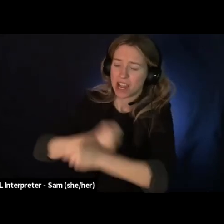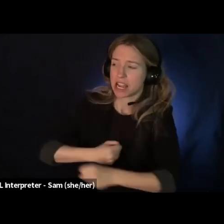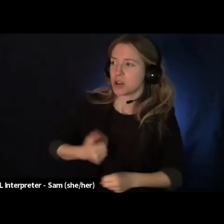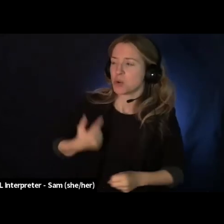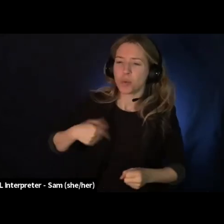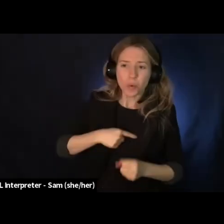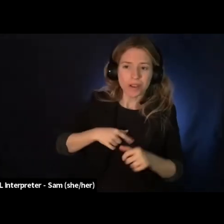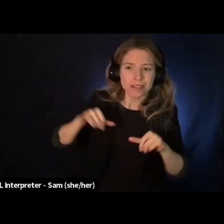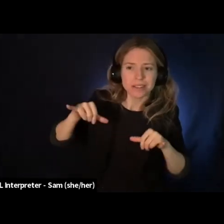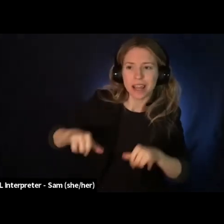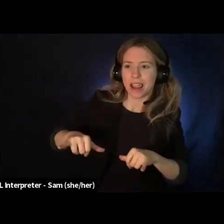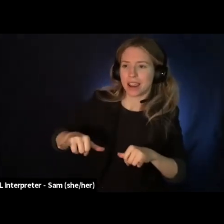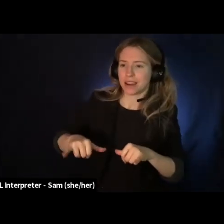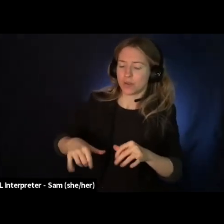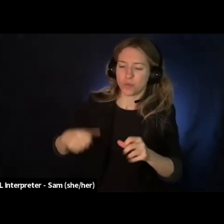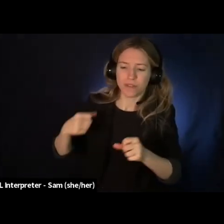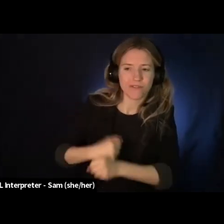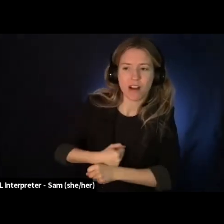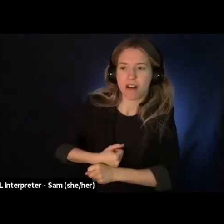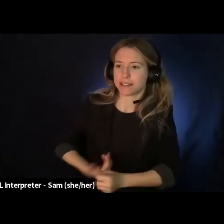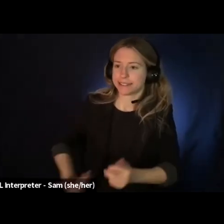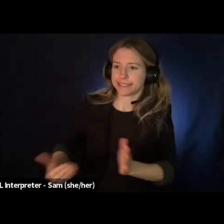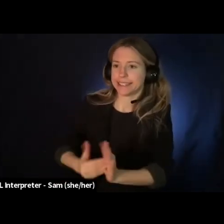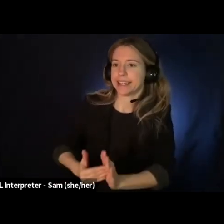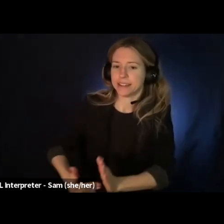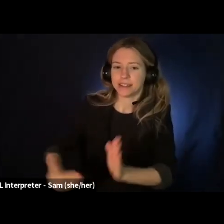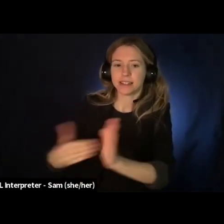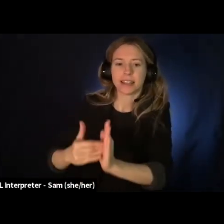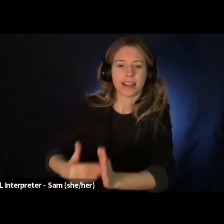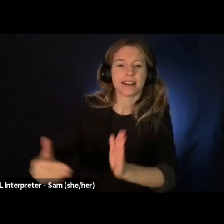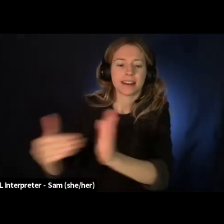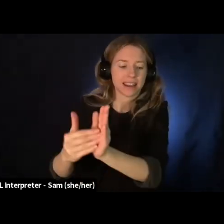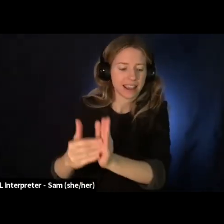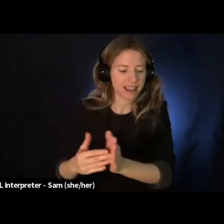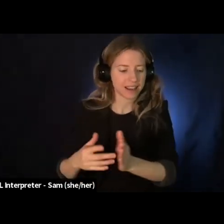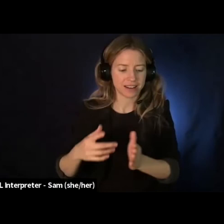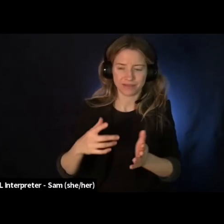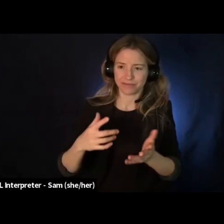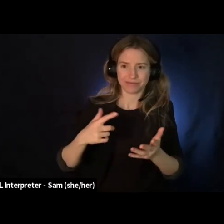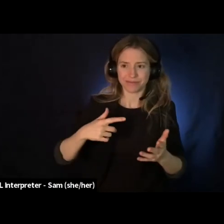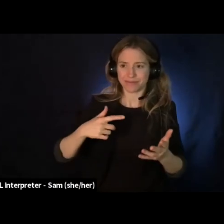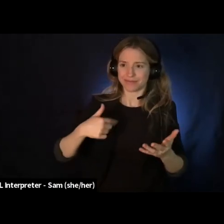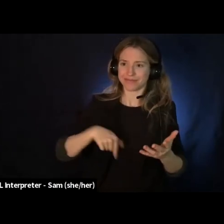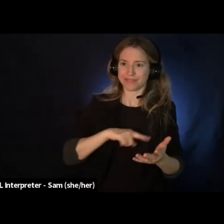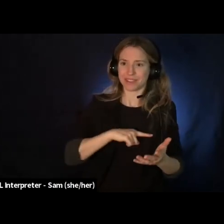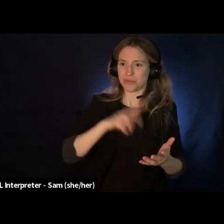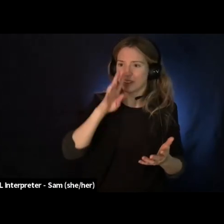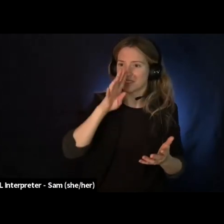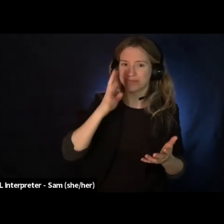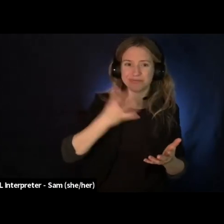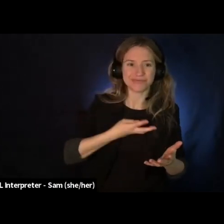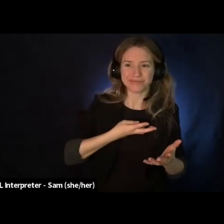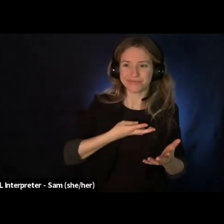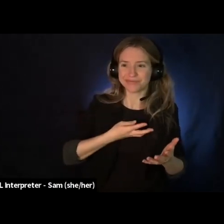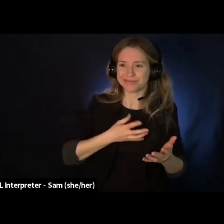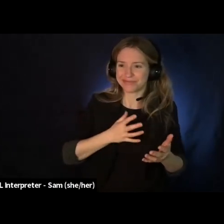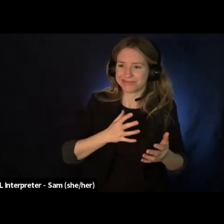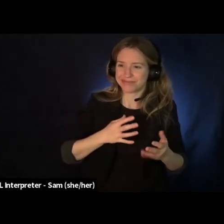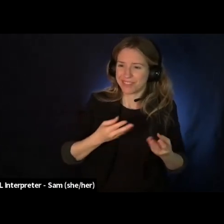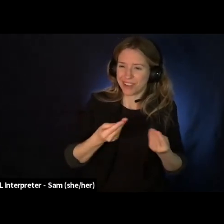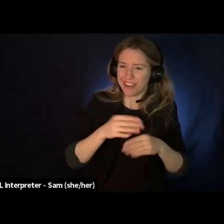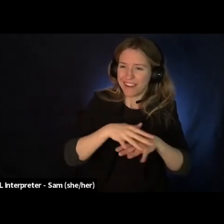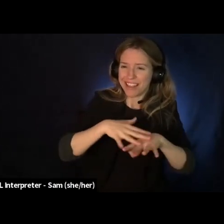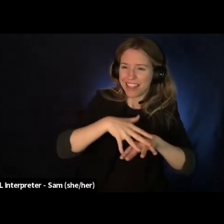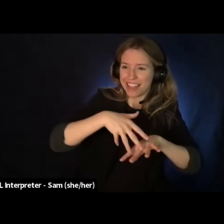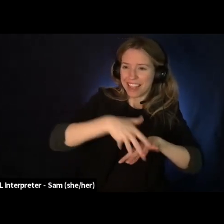that reaffirmation of being federally designated nation. If it wasn't for our